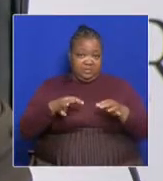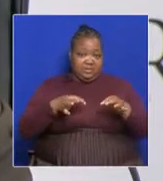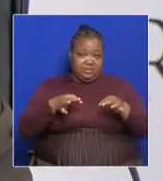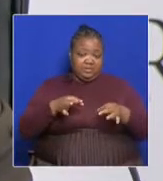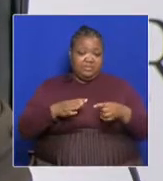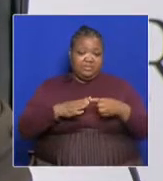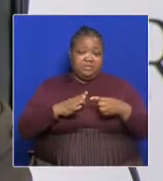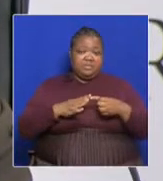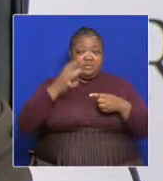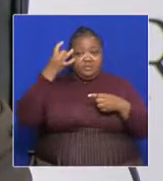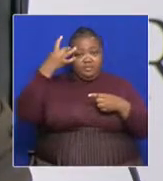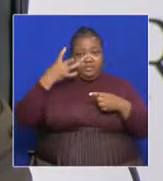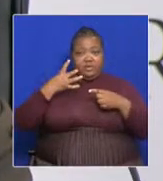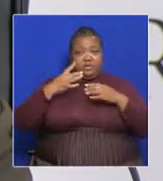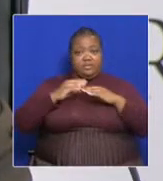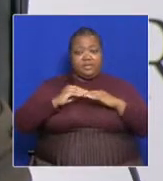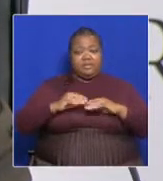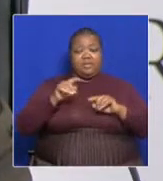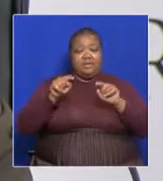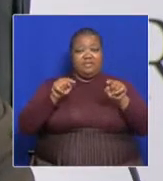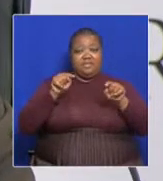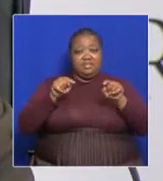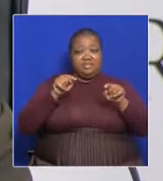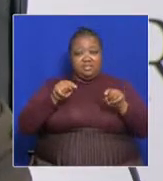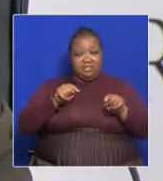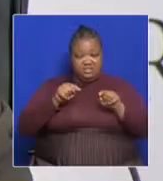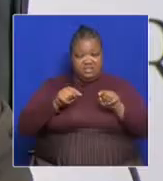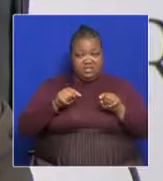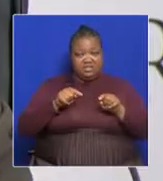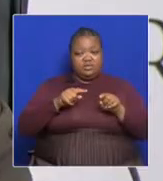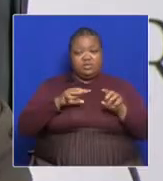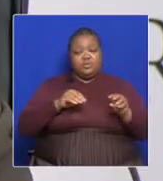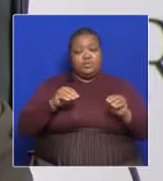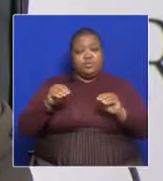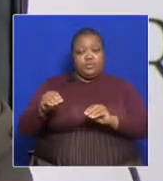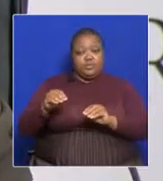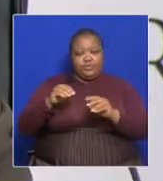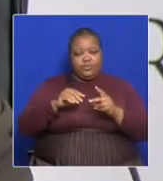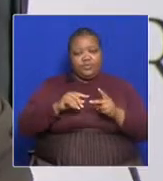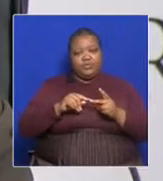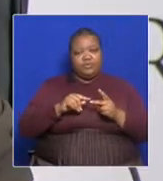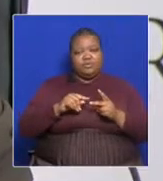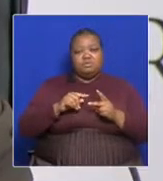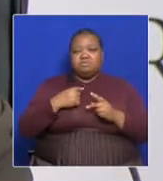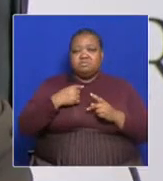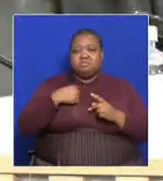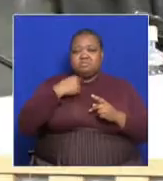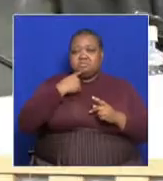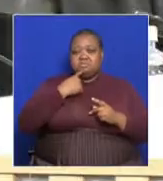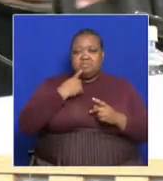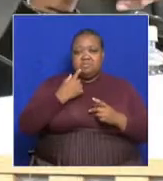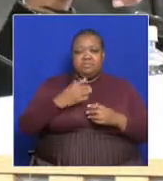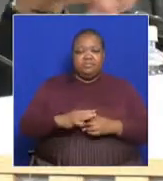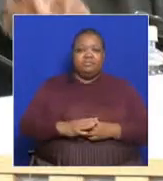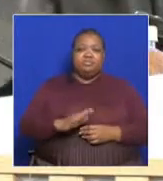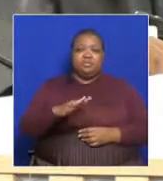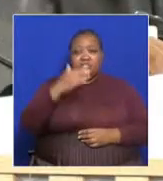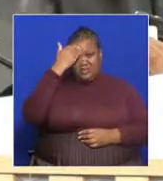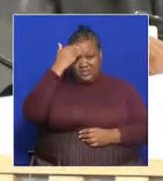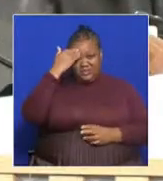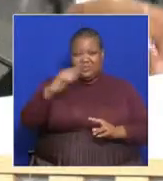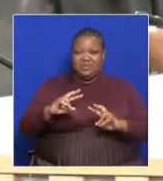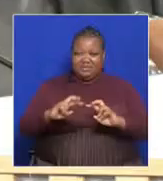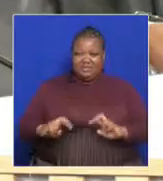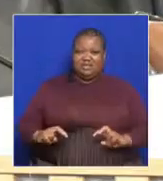under investigation. That is why he is being moved. I've got no say in that. He's under investigation because you were in the